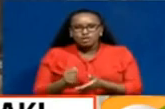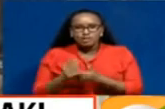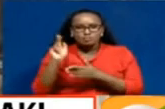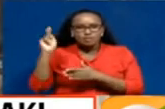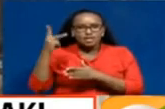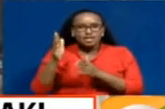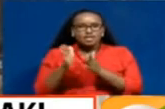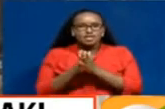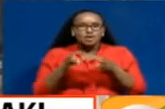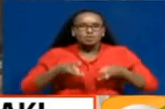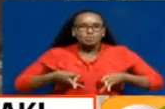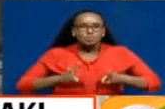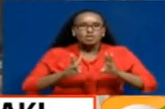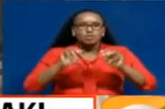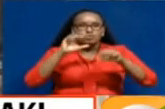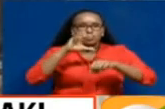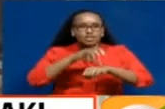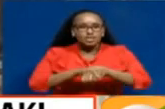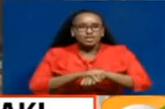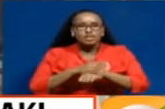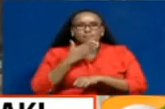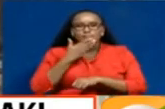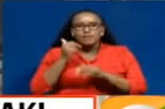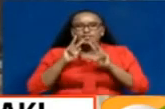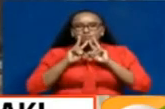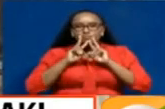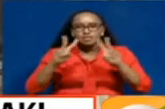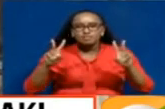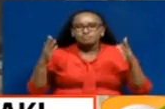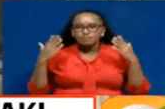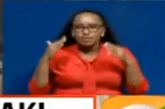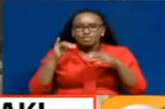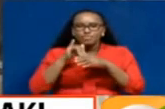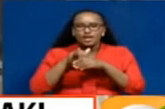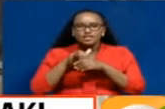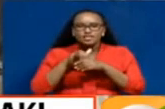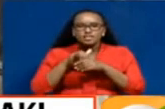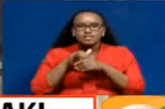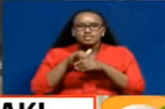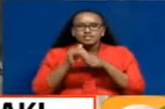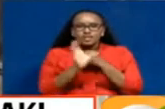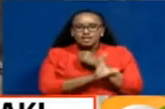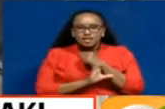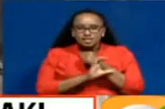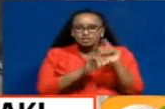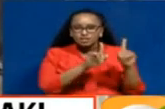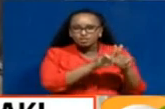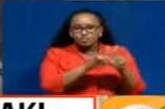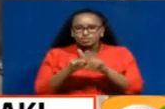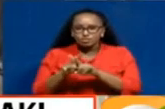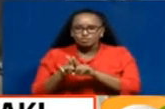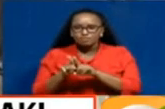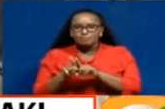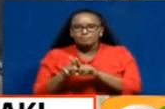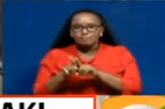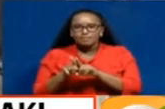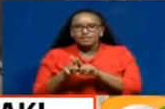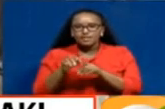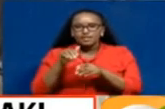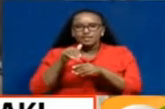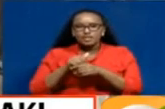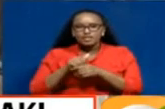in an effort to find a lasting peace in this sisterly country, and also in the